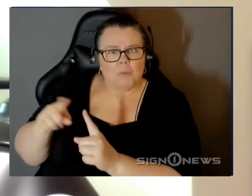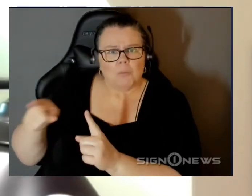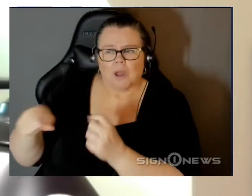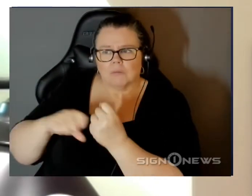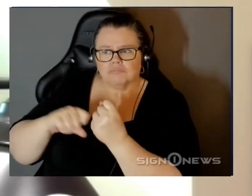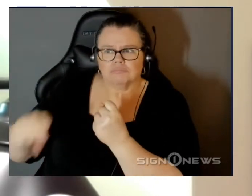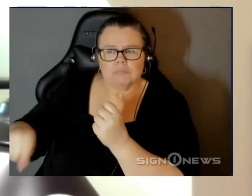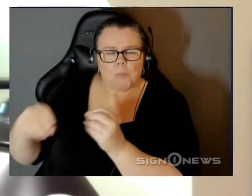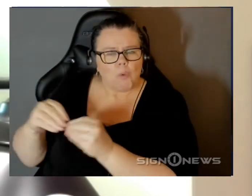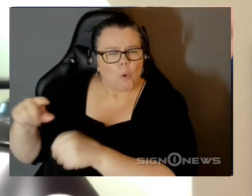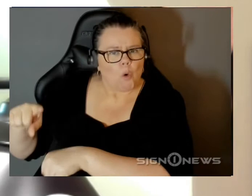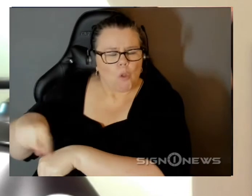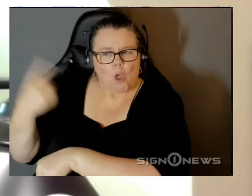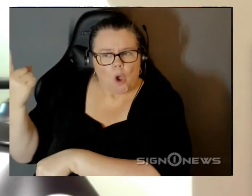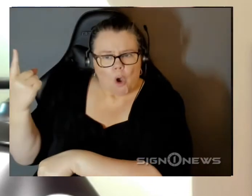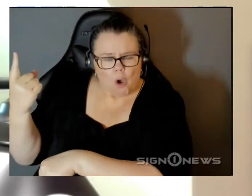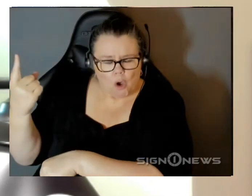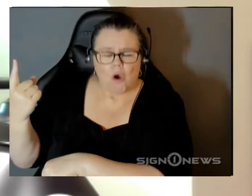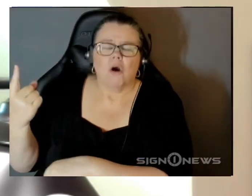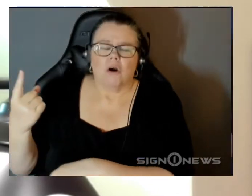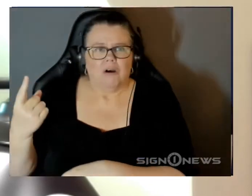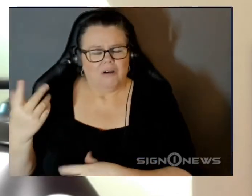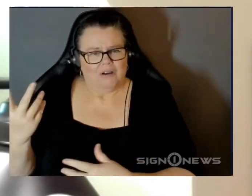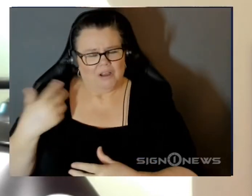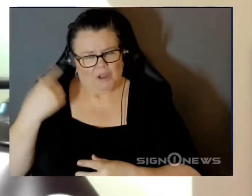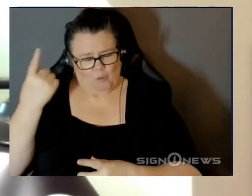And I guess the other question I have is,